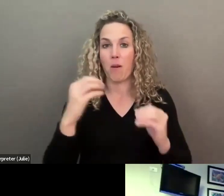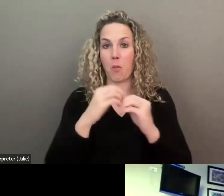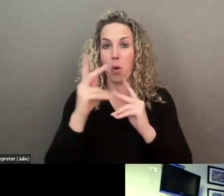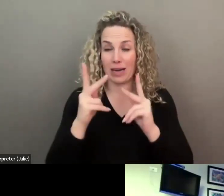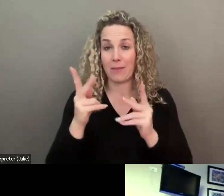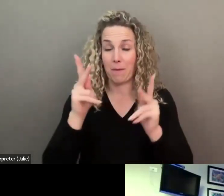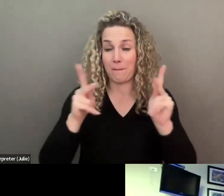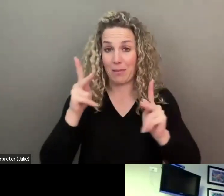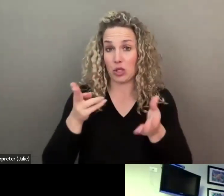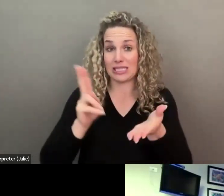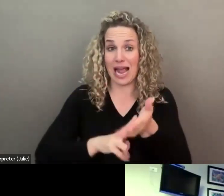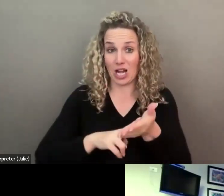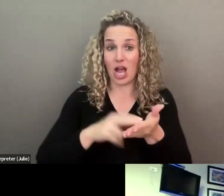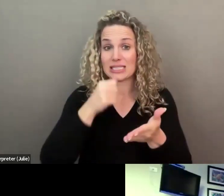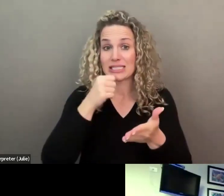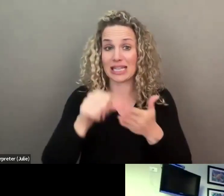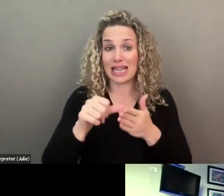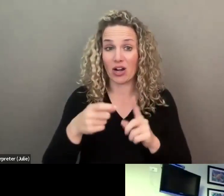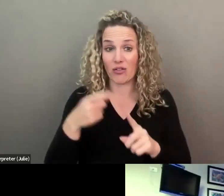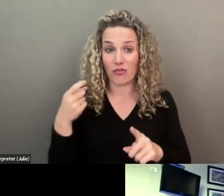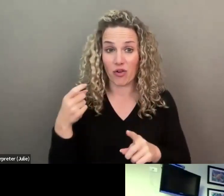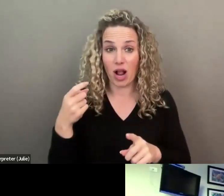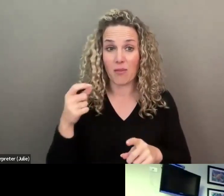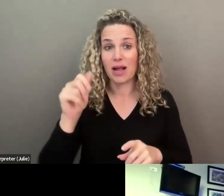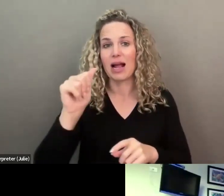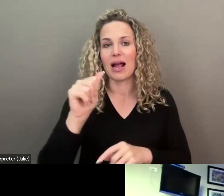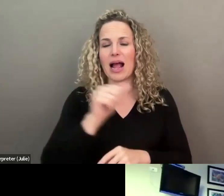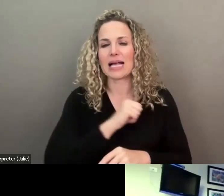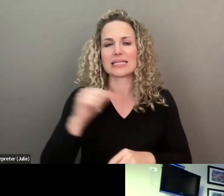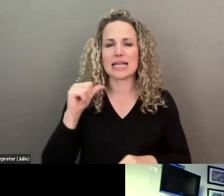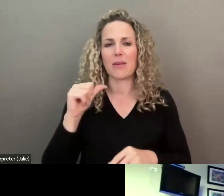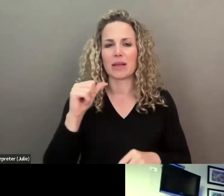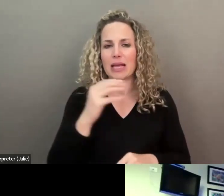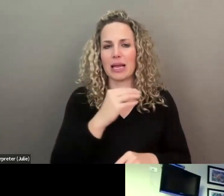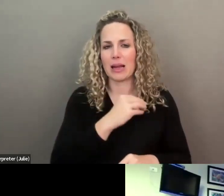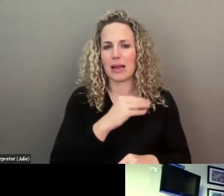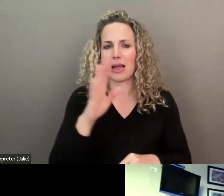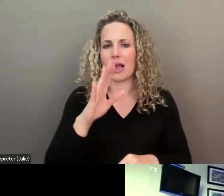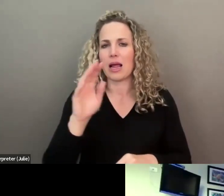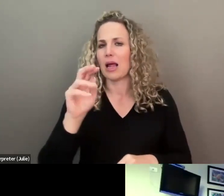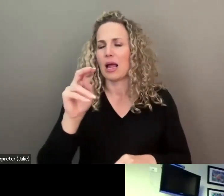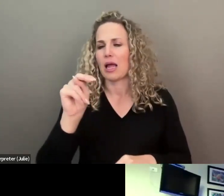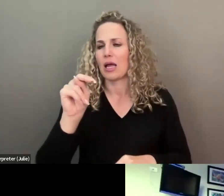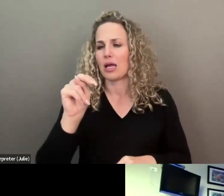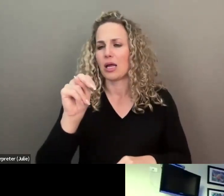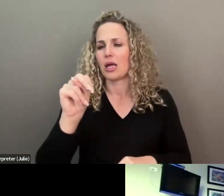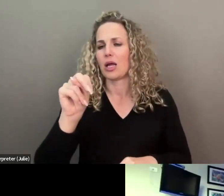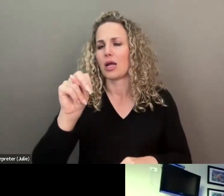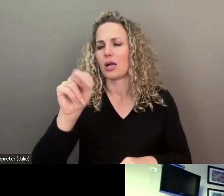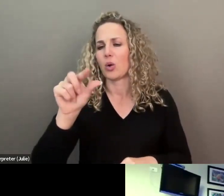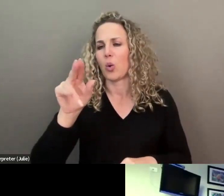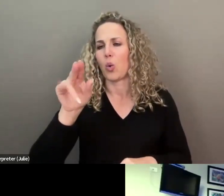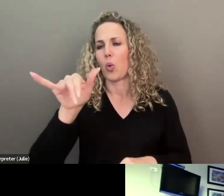to the letter from Assemblymember Nugent. I've said her name wrong. I keep saying it wrong. Win. Thank you. It's